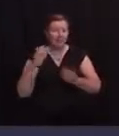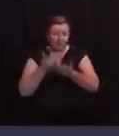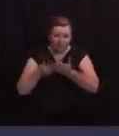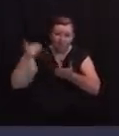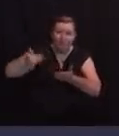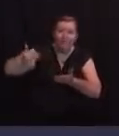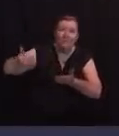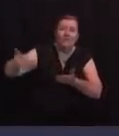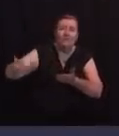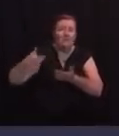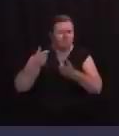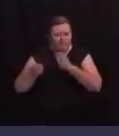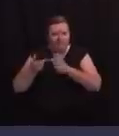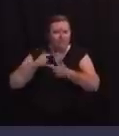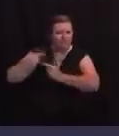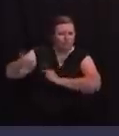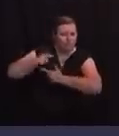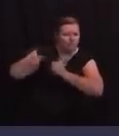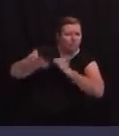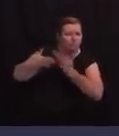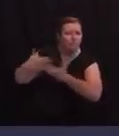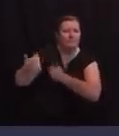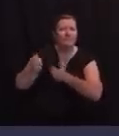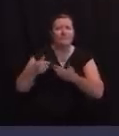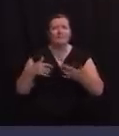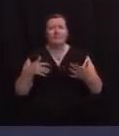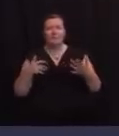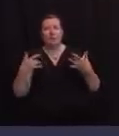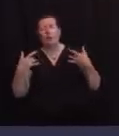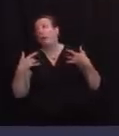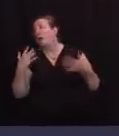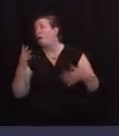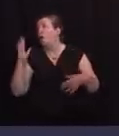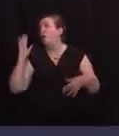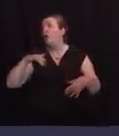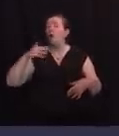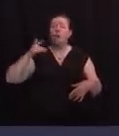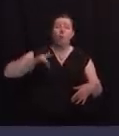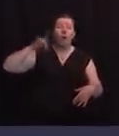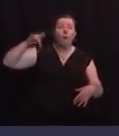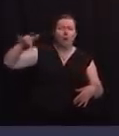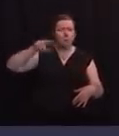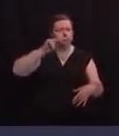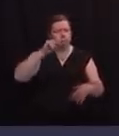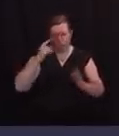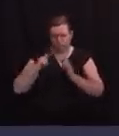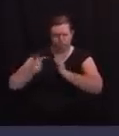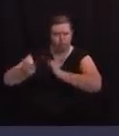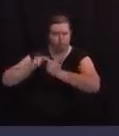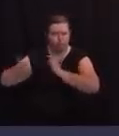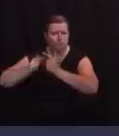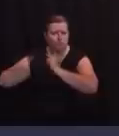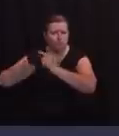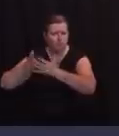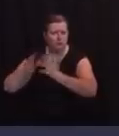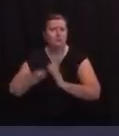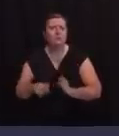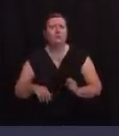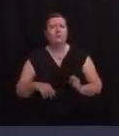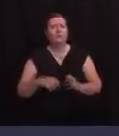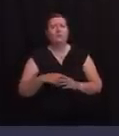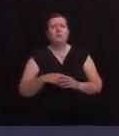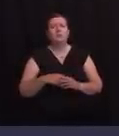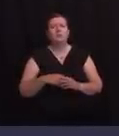last night. I mean, this is a regular and deep relationship that we have with the community. Nikita, let's go to you up back. Is that all right?